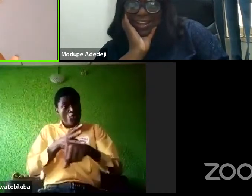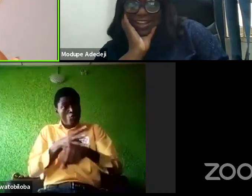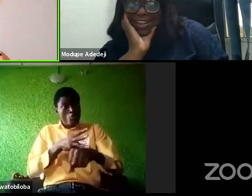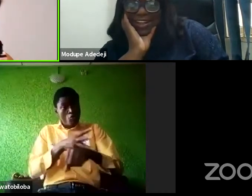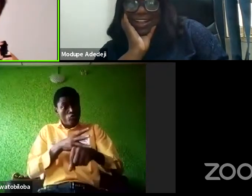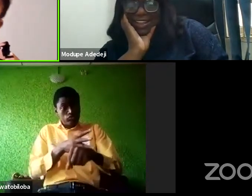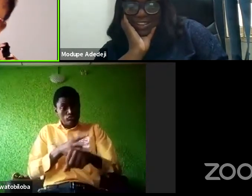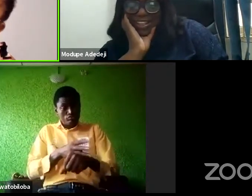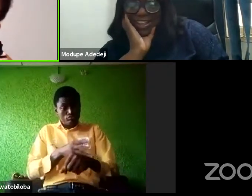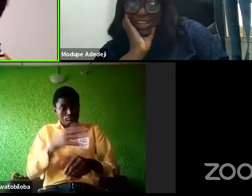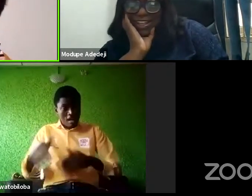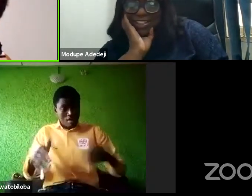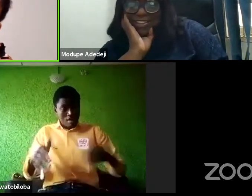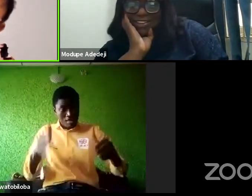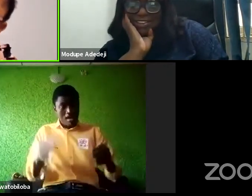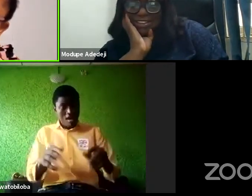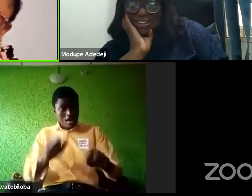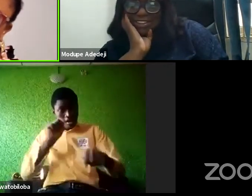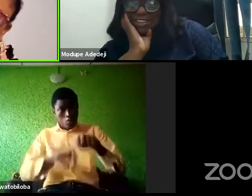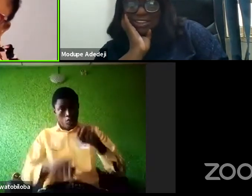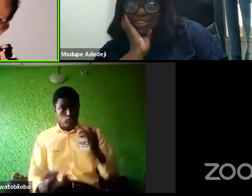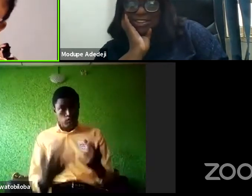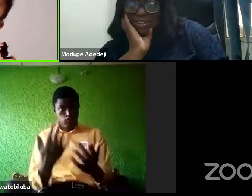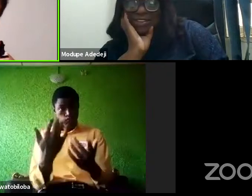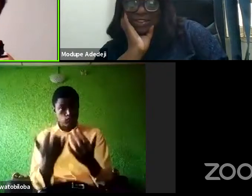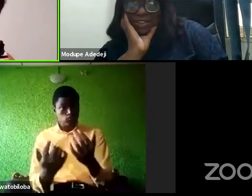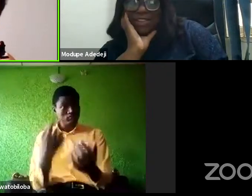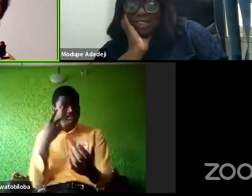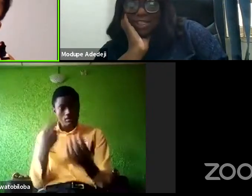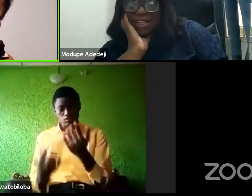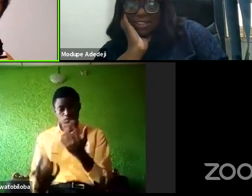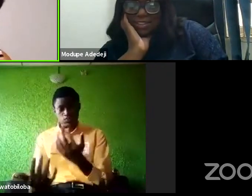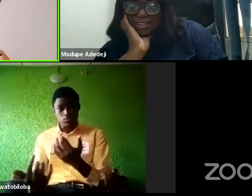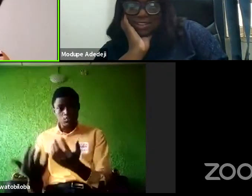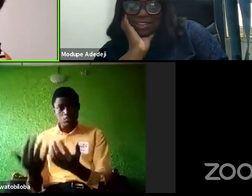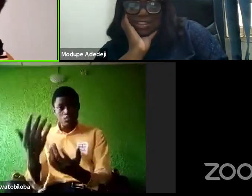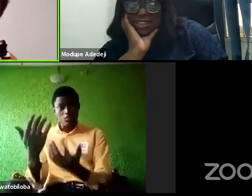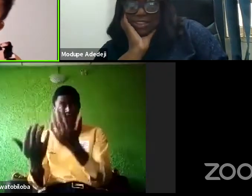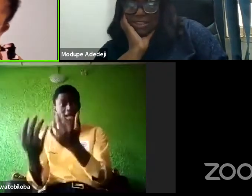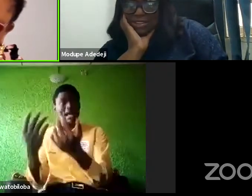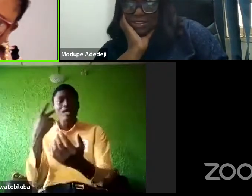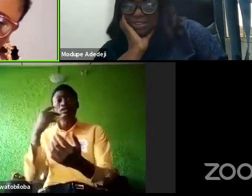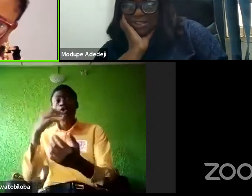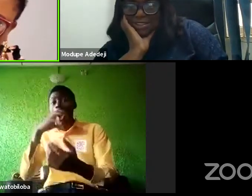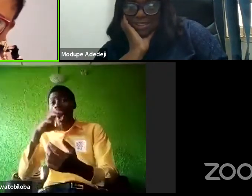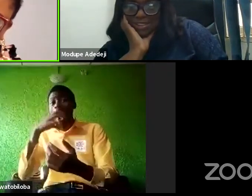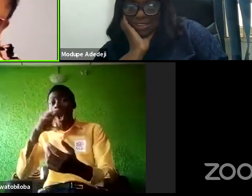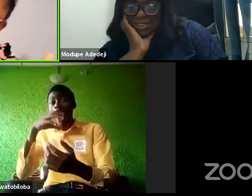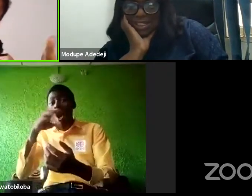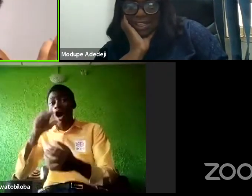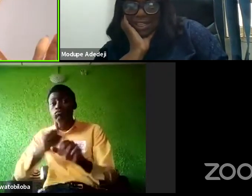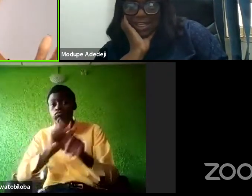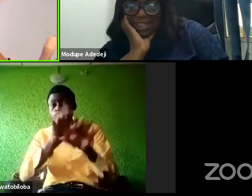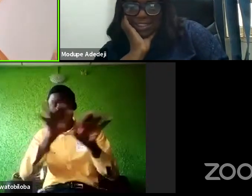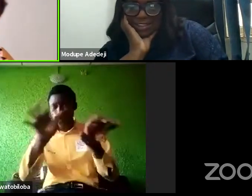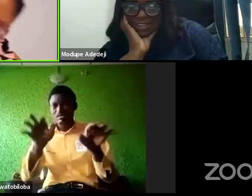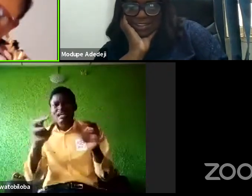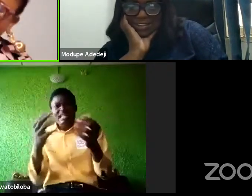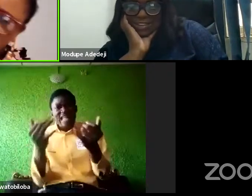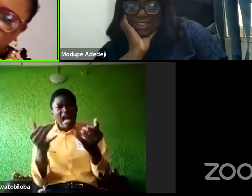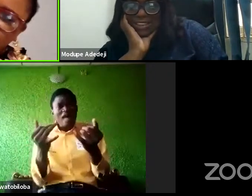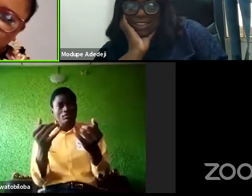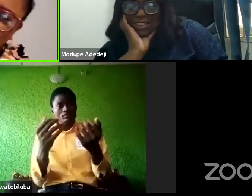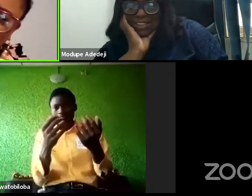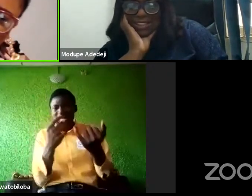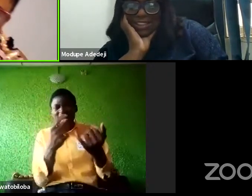Christmas parties we do, and if it at beside the Adogon, when they tell you to just go and drop the Maggi beside it, and you're saying that's the kind of heat that